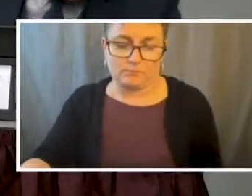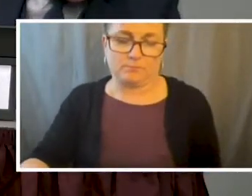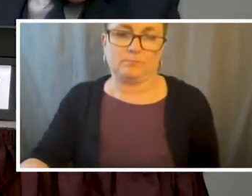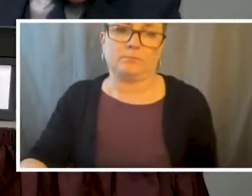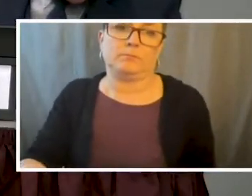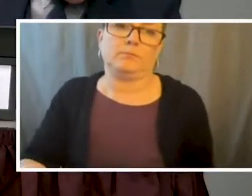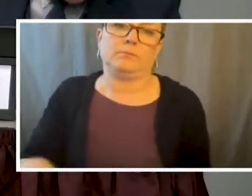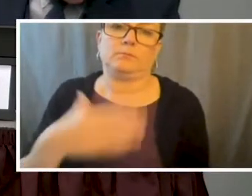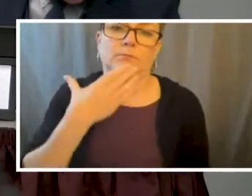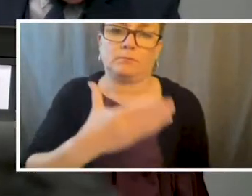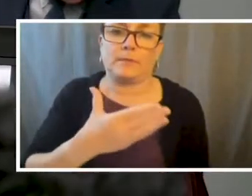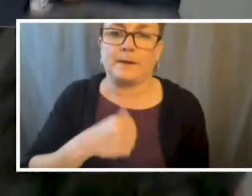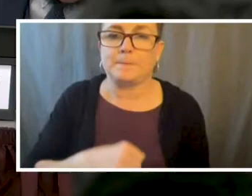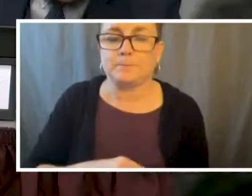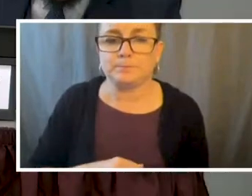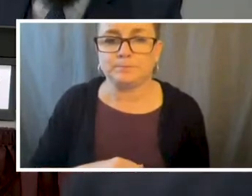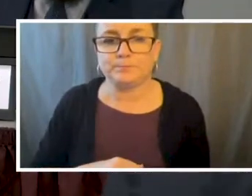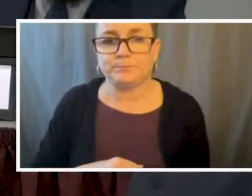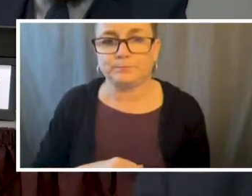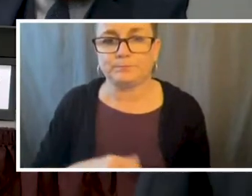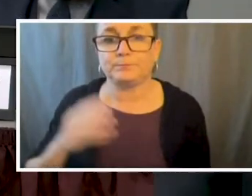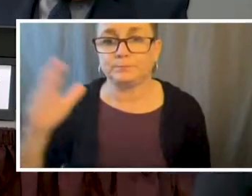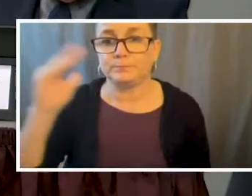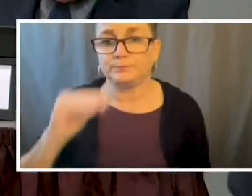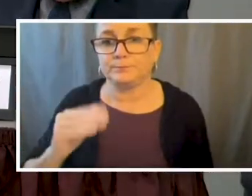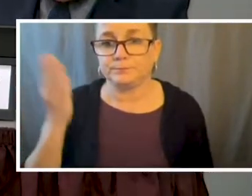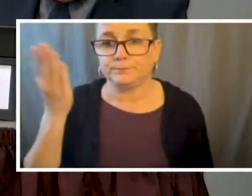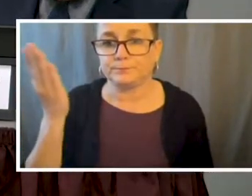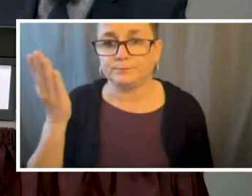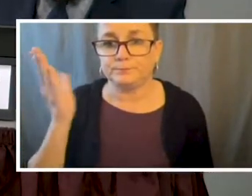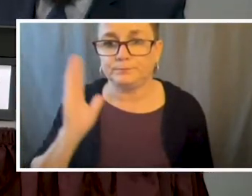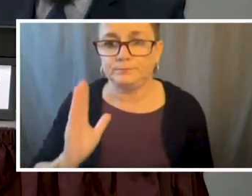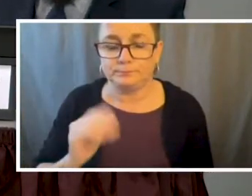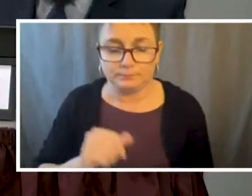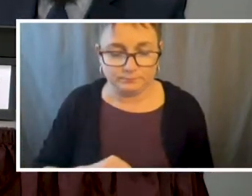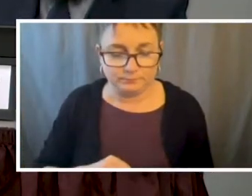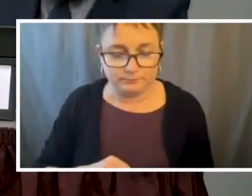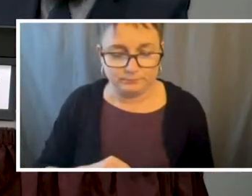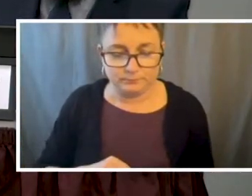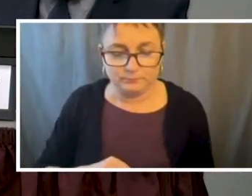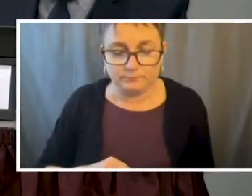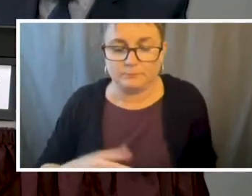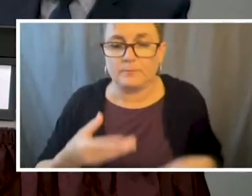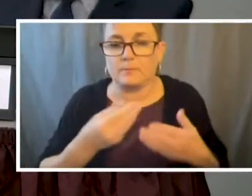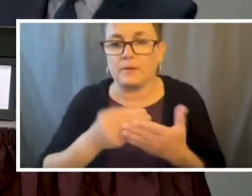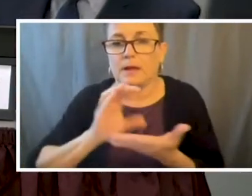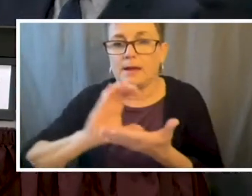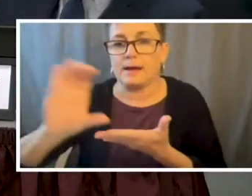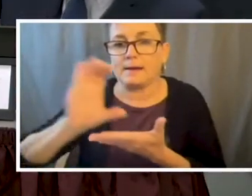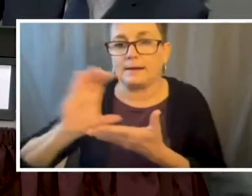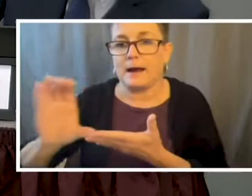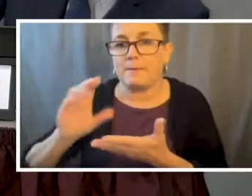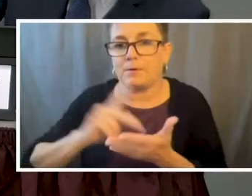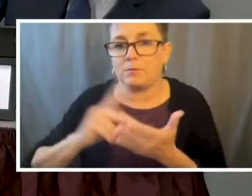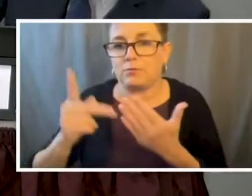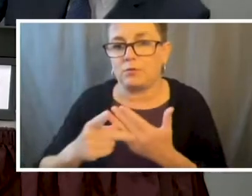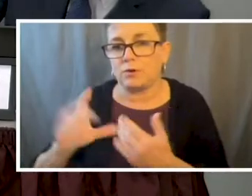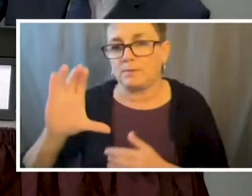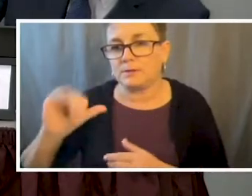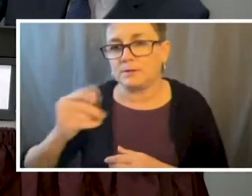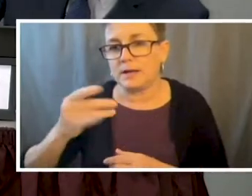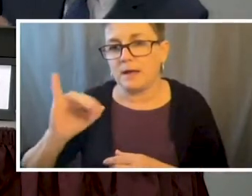Thank you. Our next presentation will be by Capital Programs.